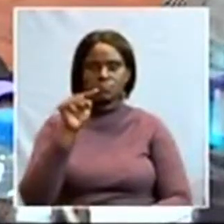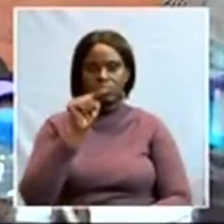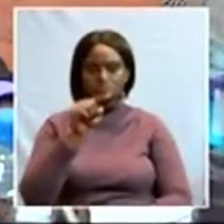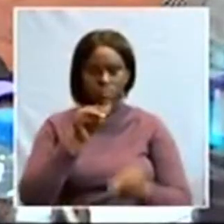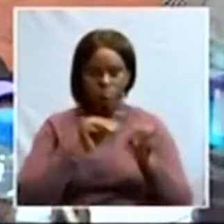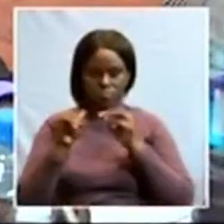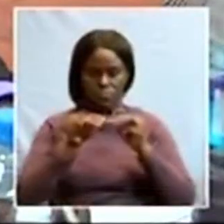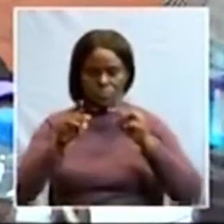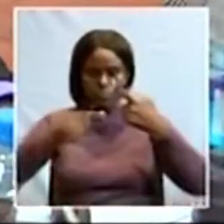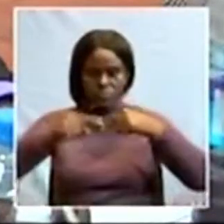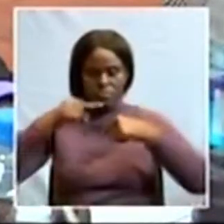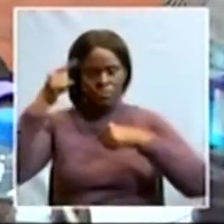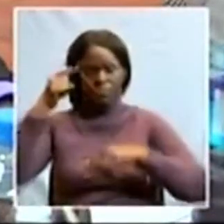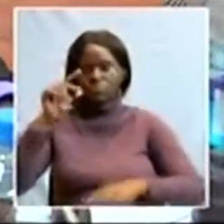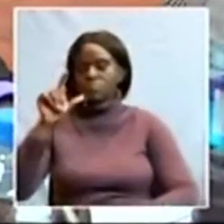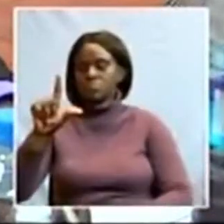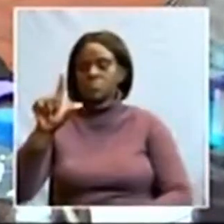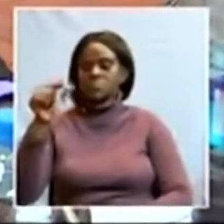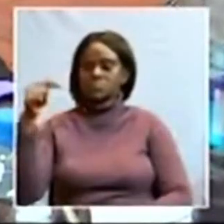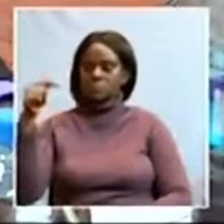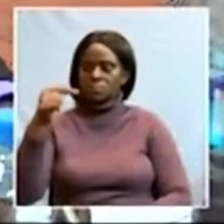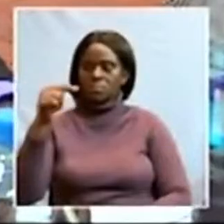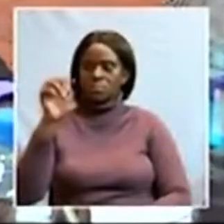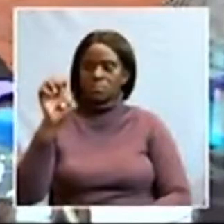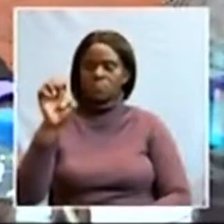Management of Local Government Equalization Fund.